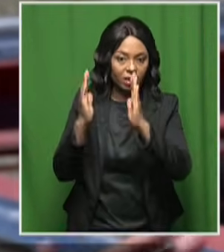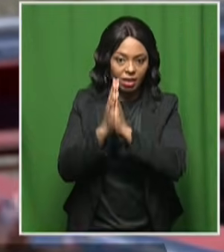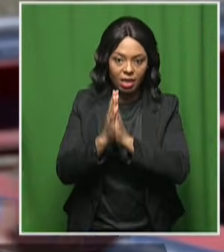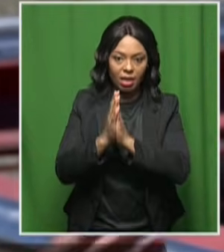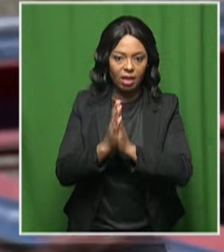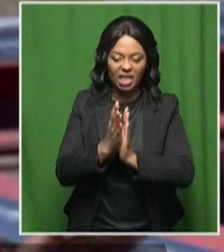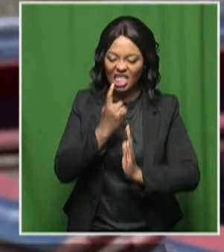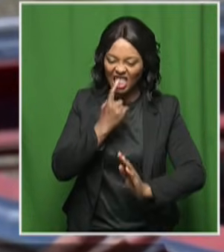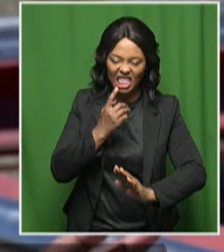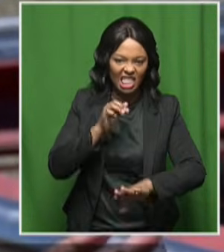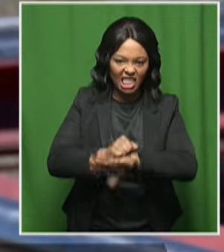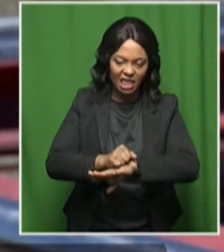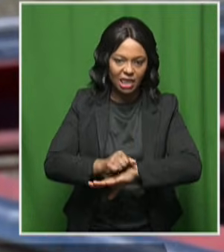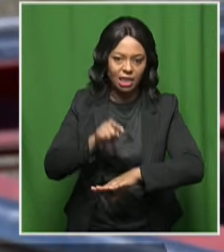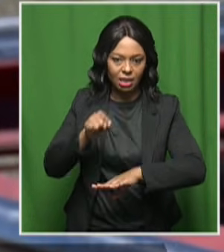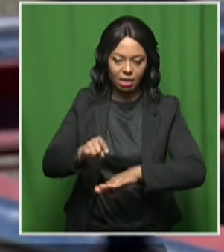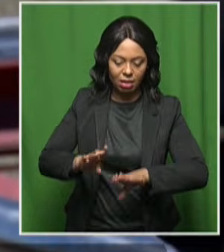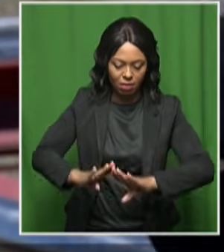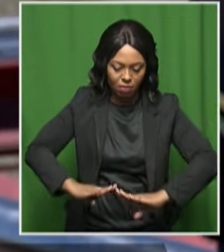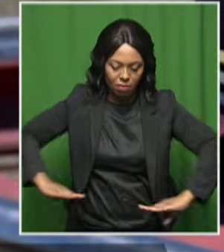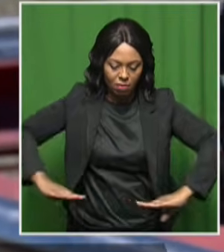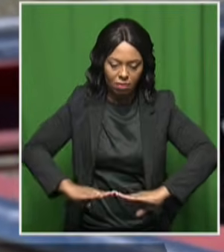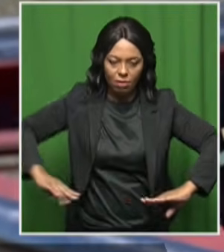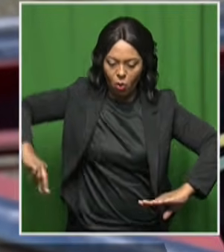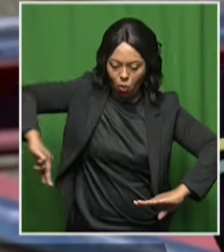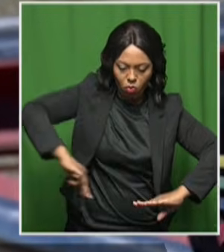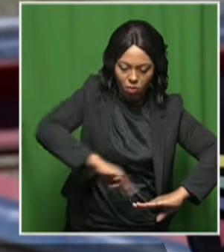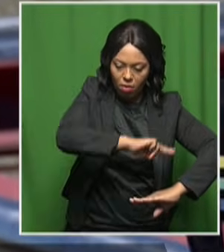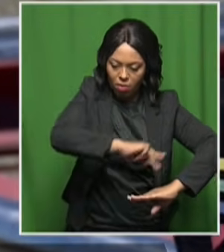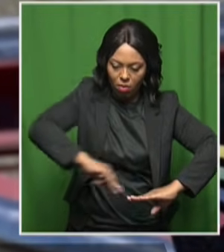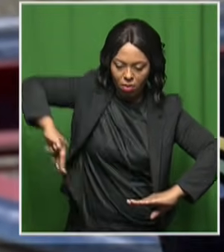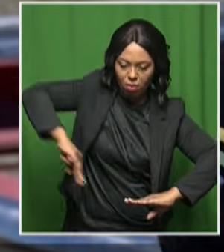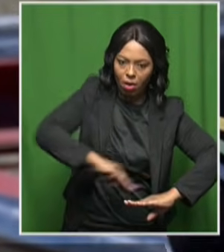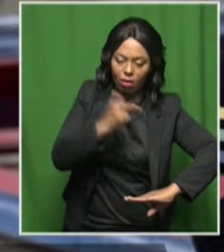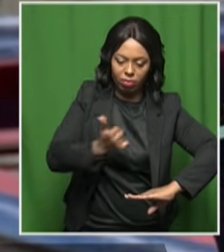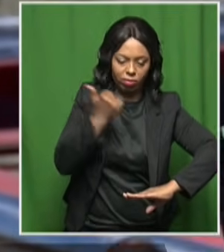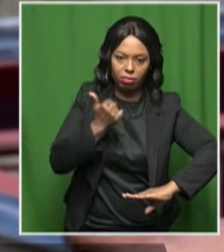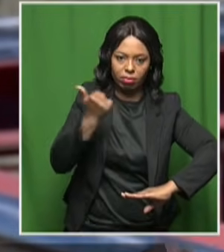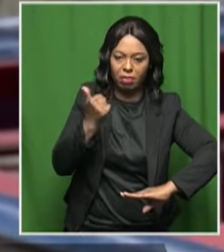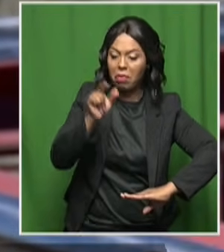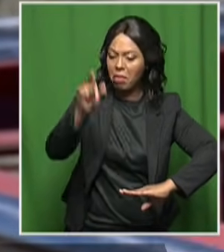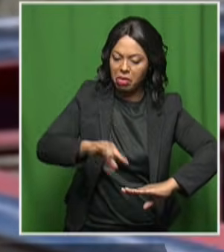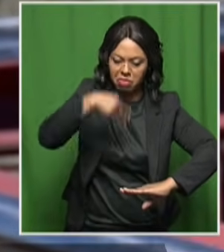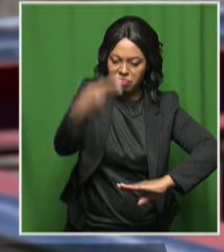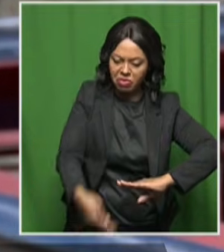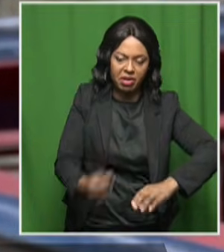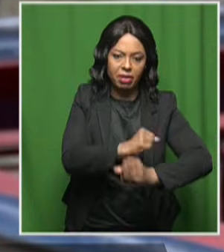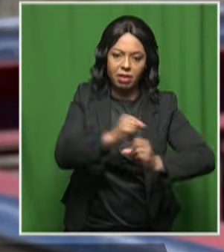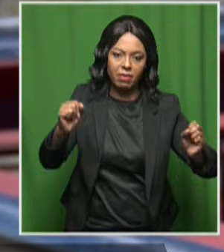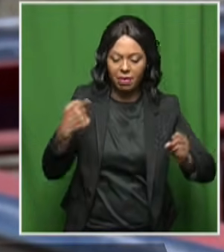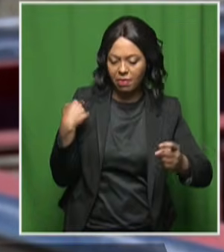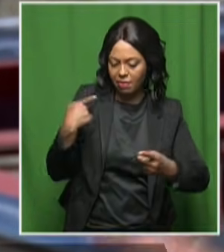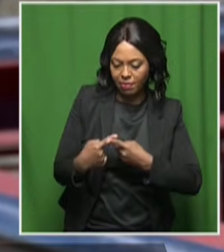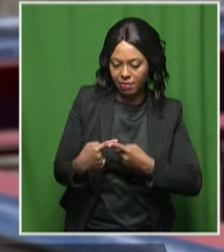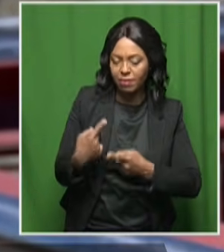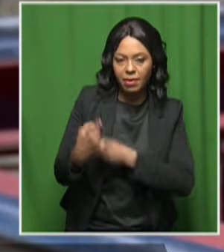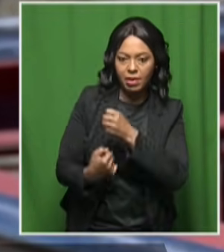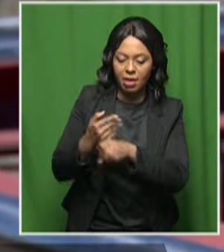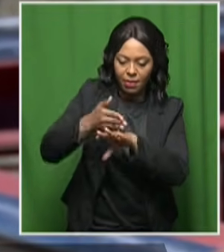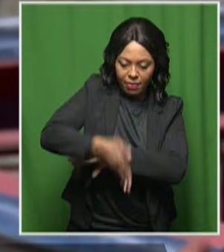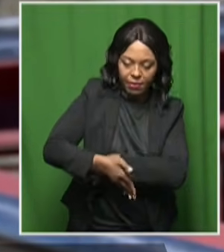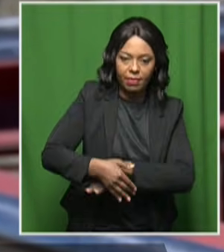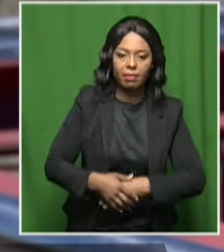have no incident at all. Yes. Thank you very much for that reassurance. Just a final question.